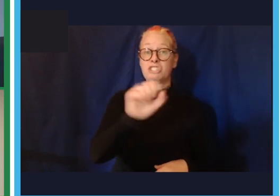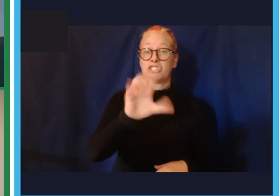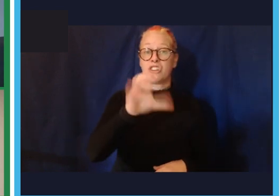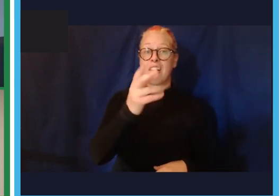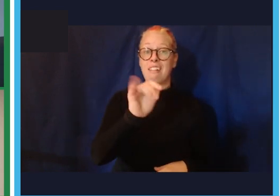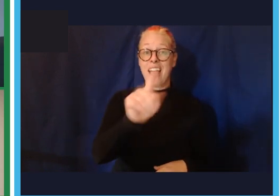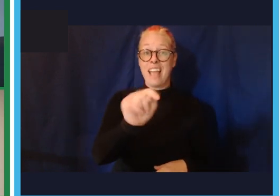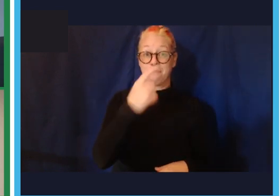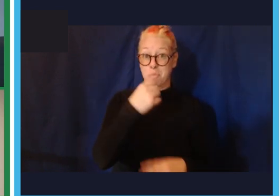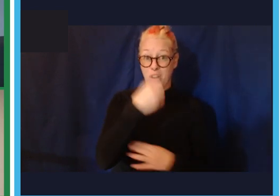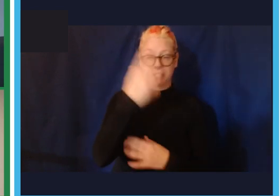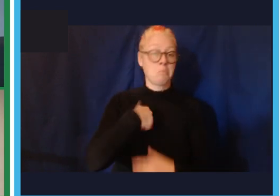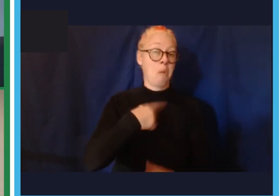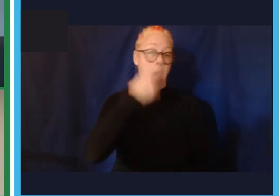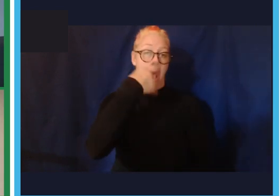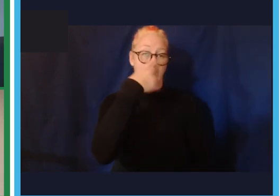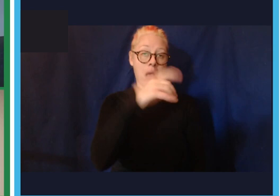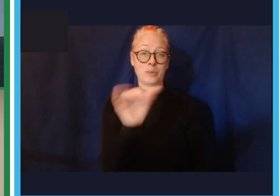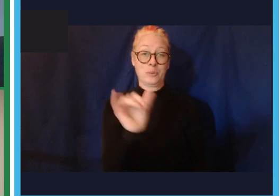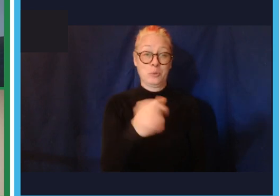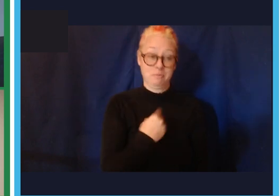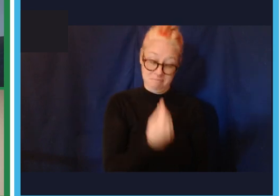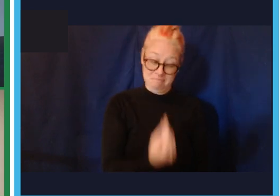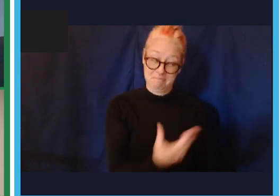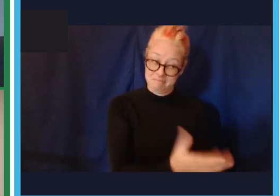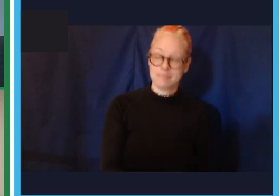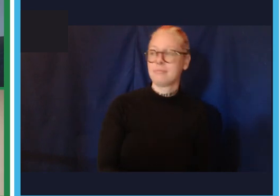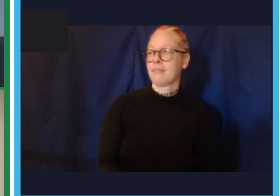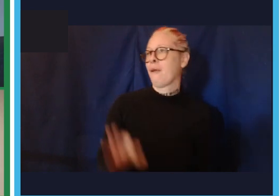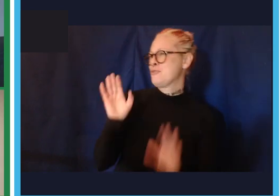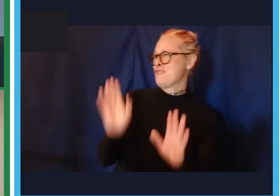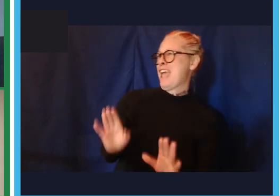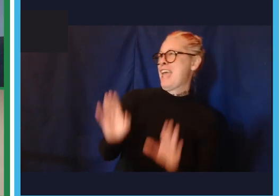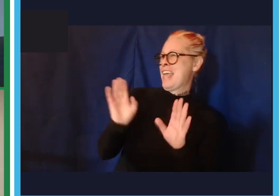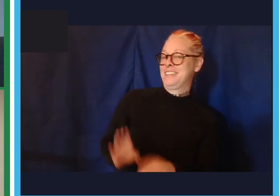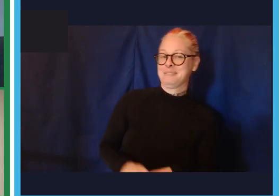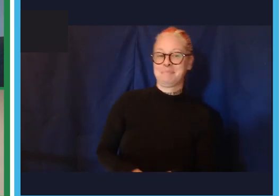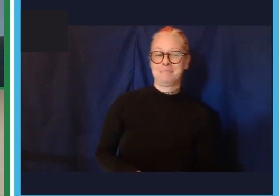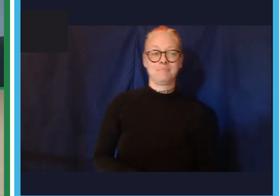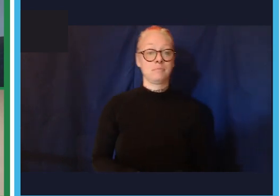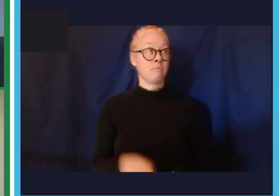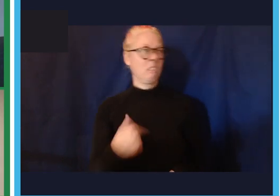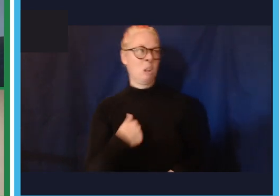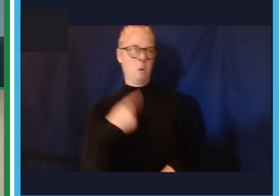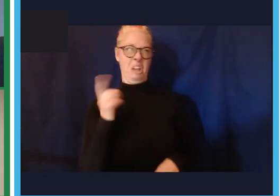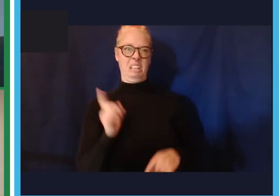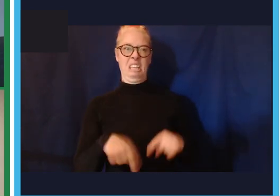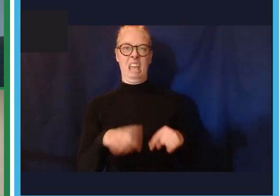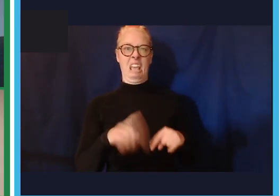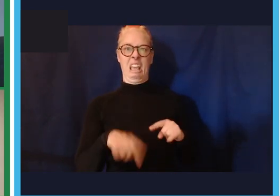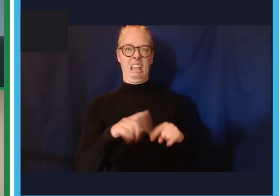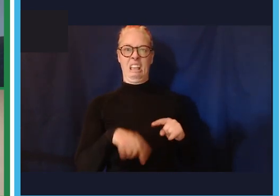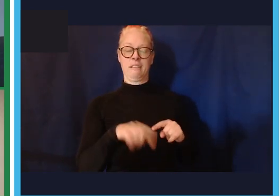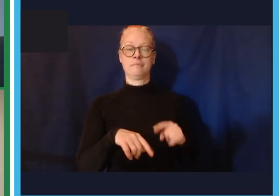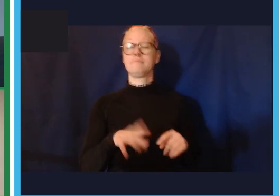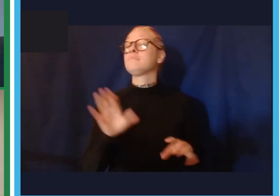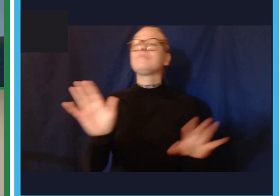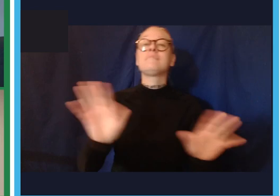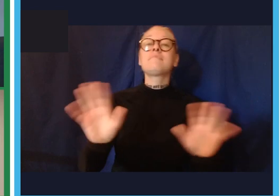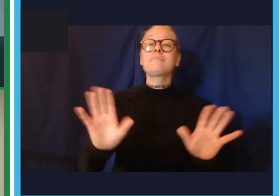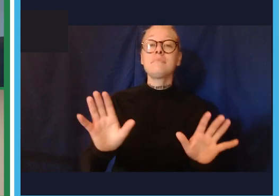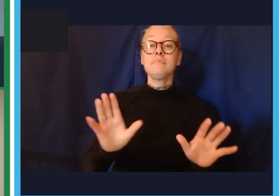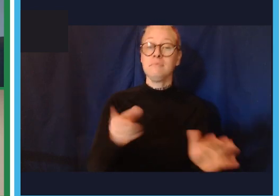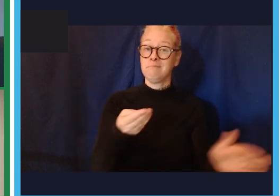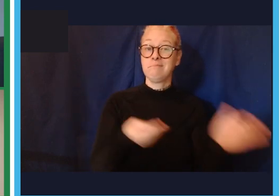fryer, again, does beautiful things, the air fryer for French fries. No, I'm a BC girl, so we never had Swiss chalet. Oh, okay. So when I first